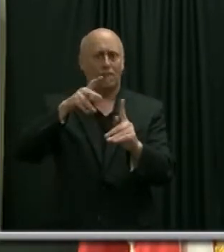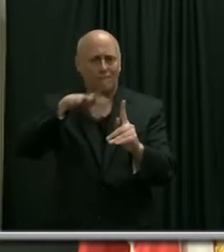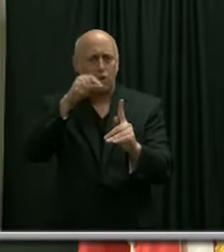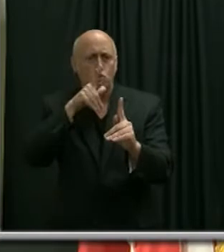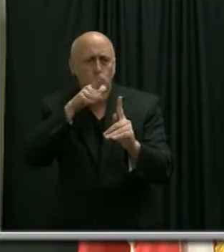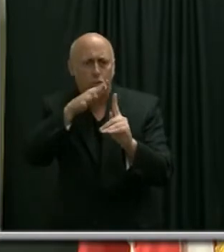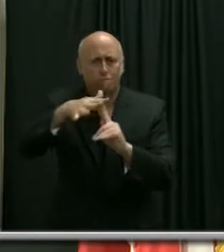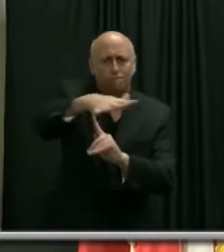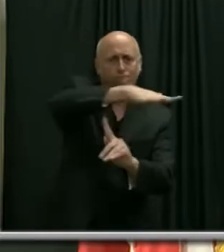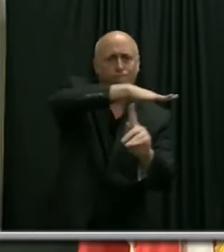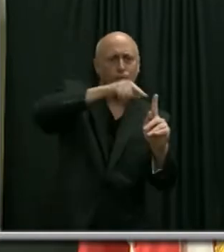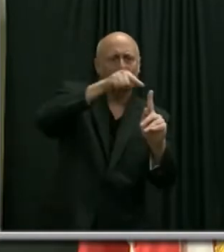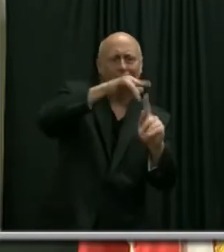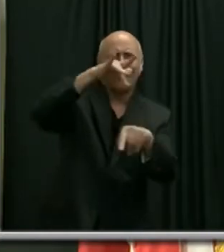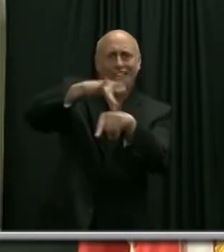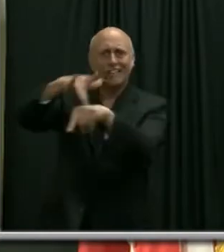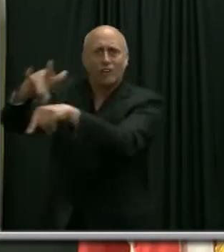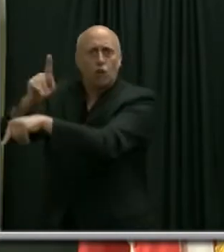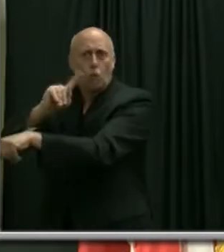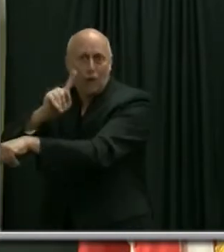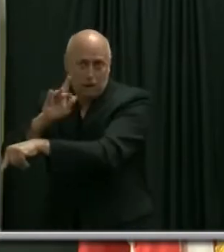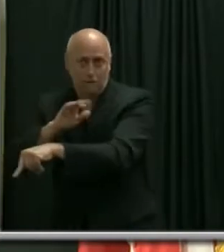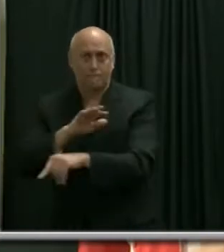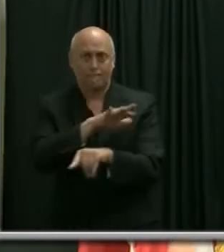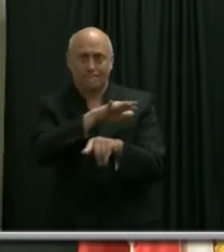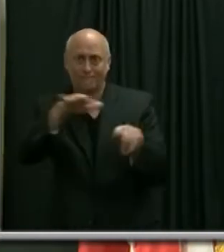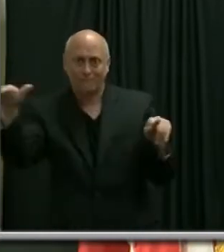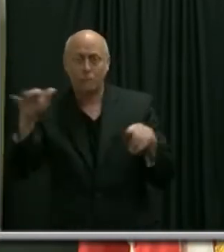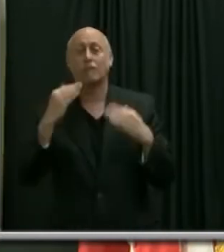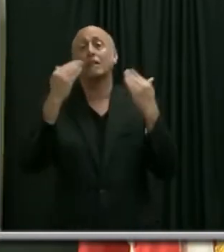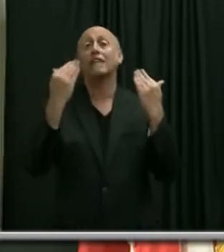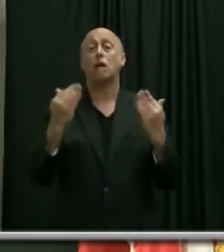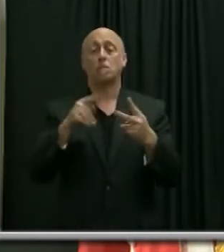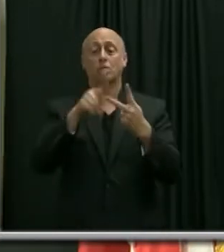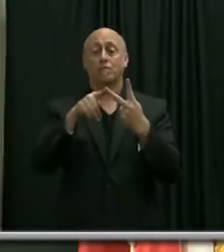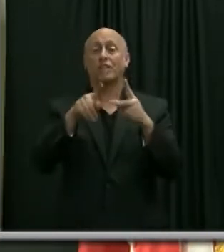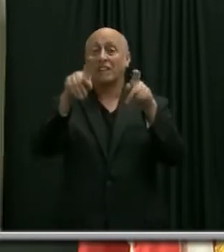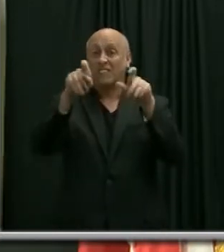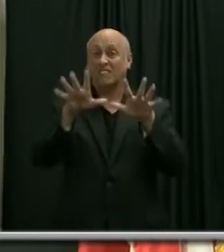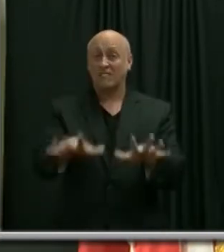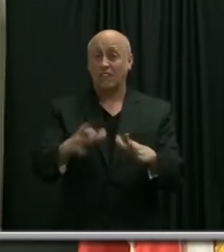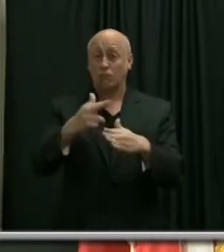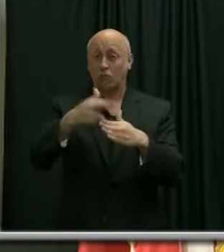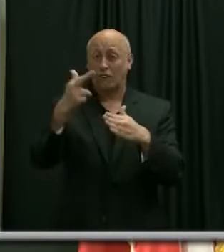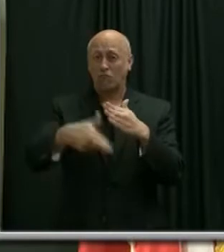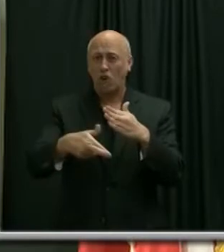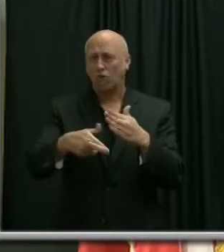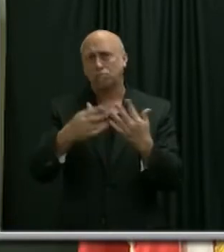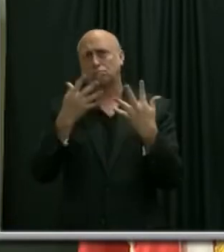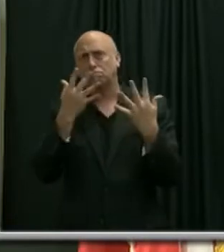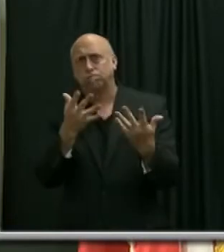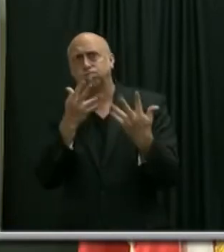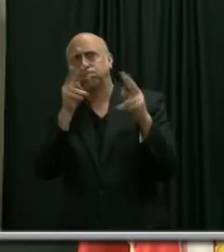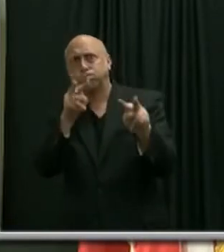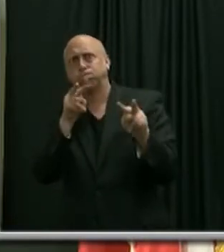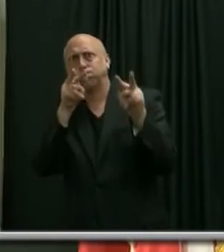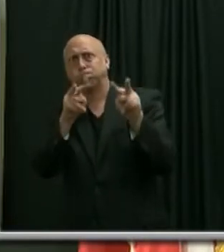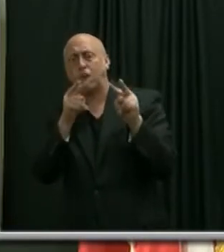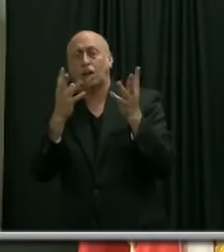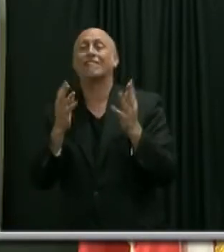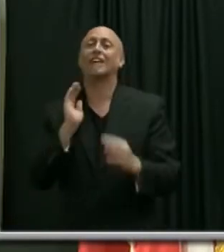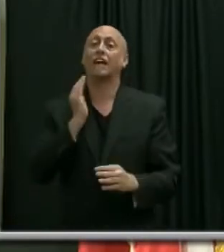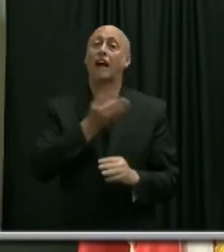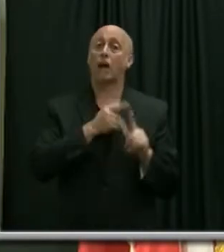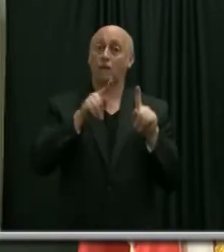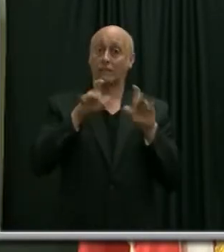the backlog. I'm sorry, the how long it takes for test results to come back. Our tests that we're doing